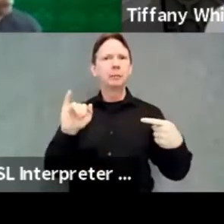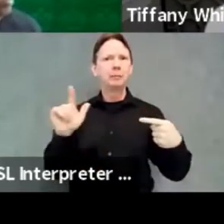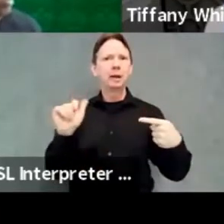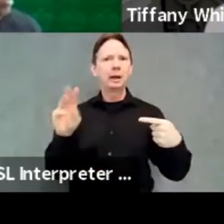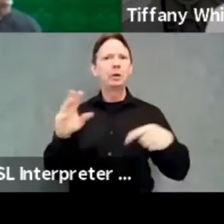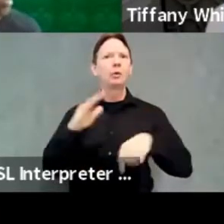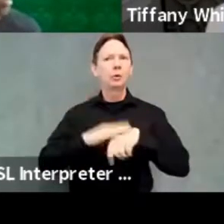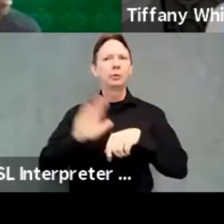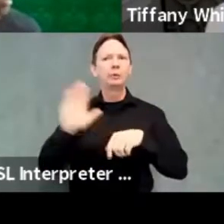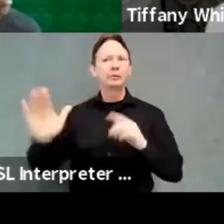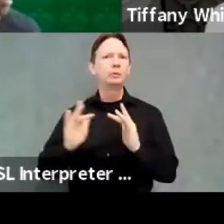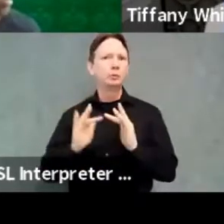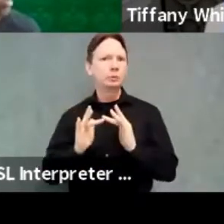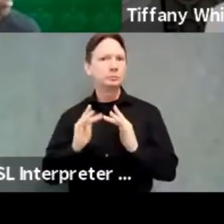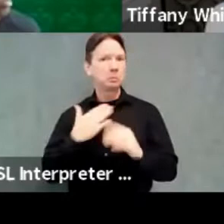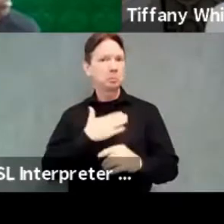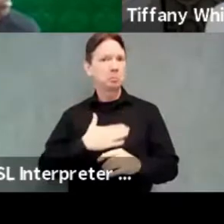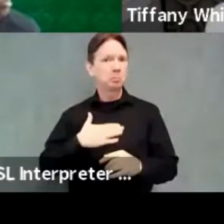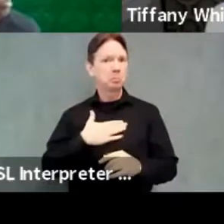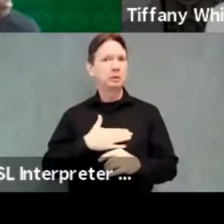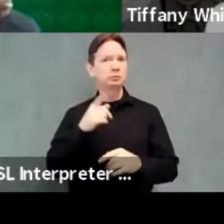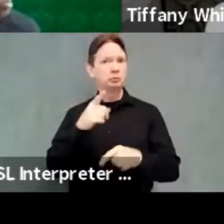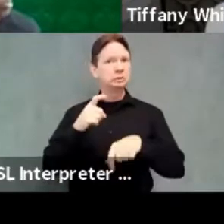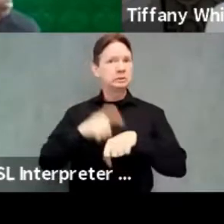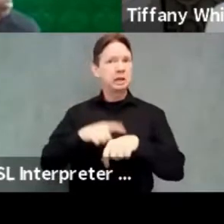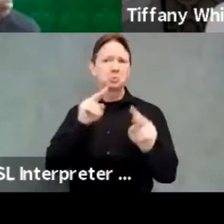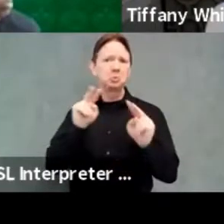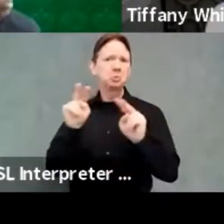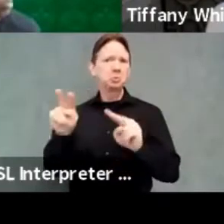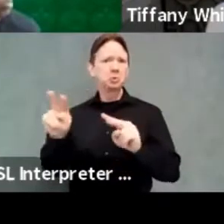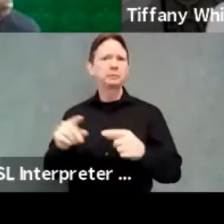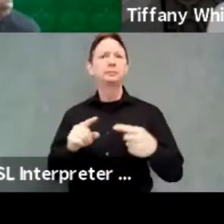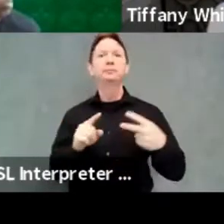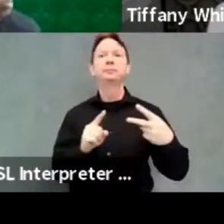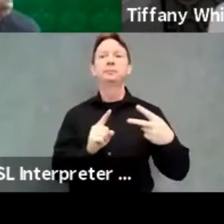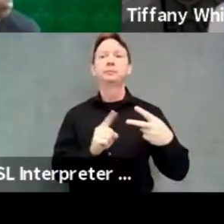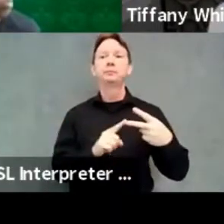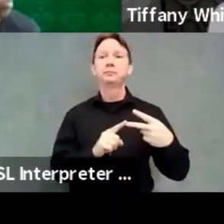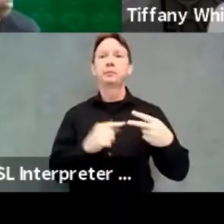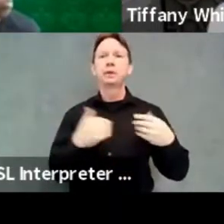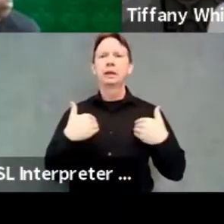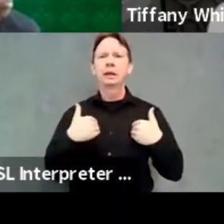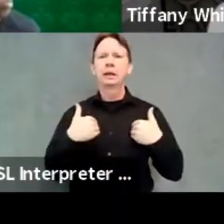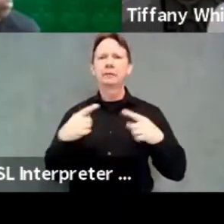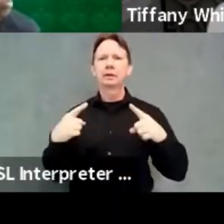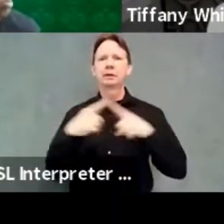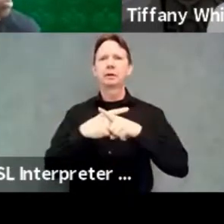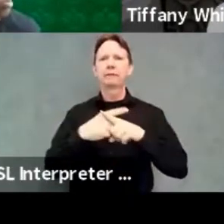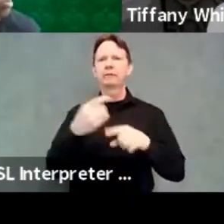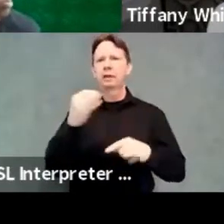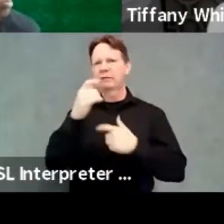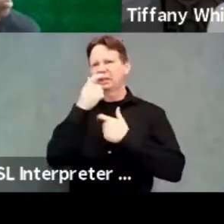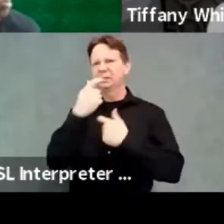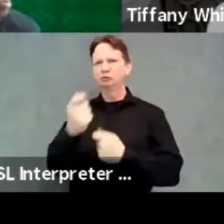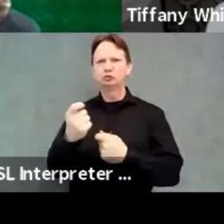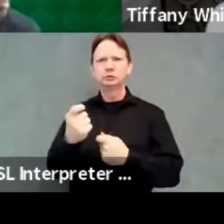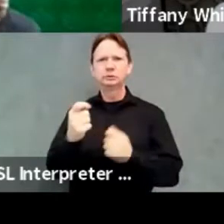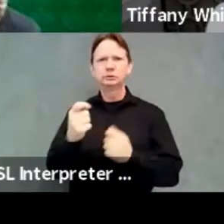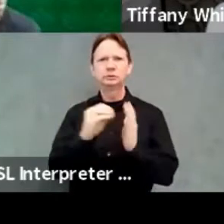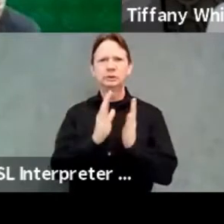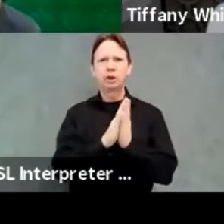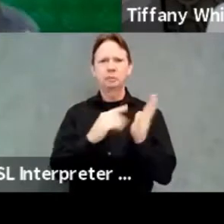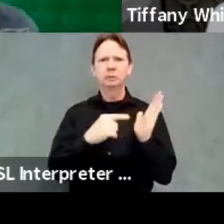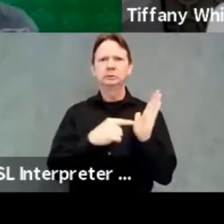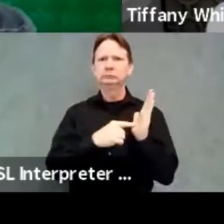take a look at those. We have a conflicts of interest document that you should be familiar with, particularly if you are on an awards committee or